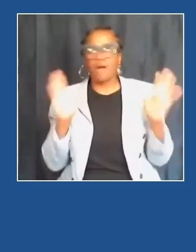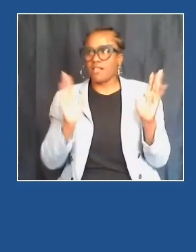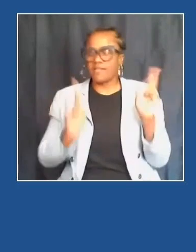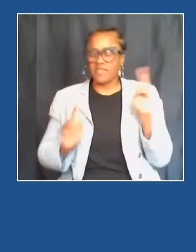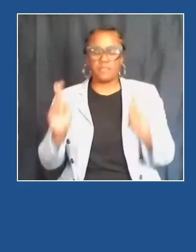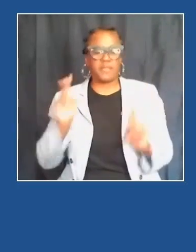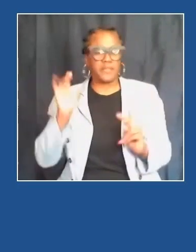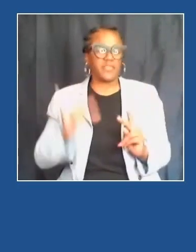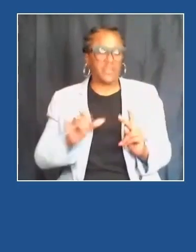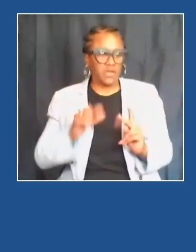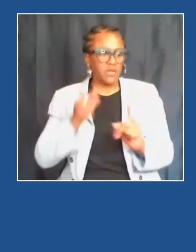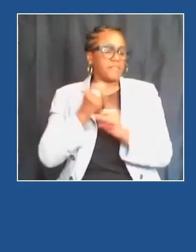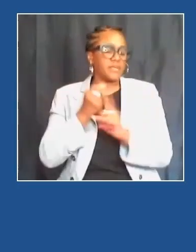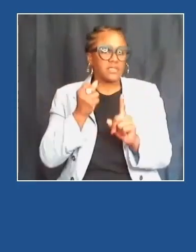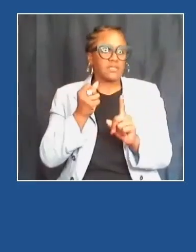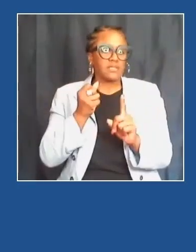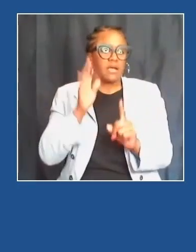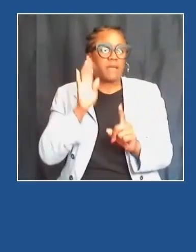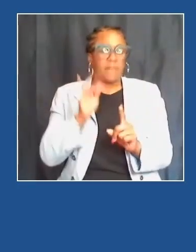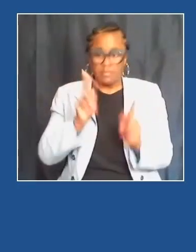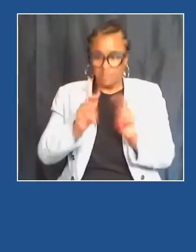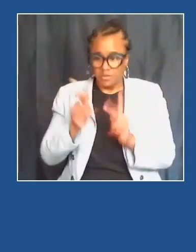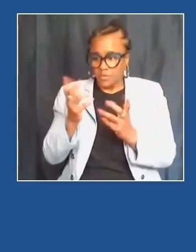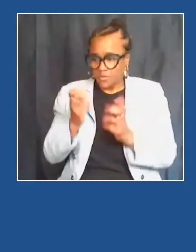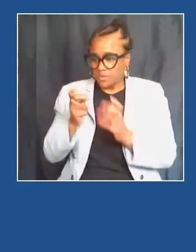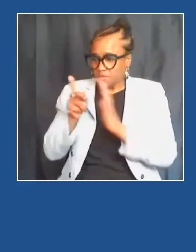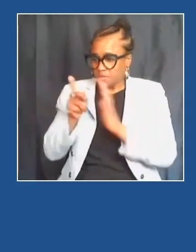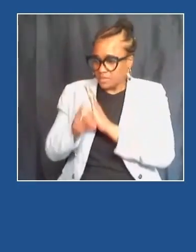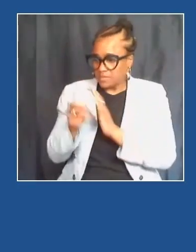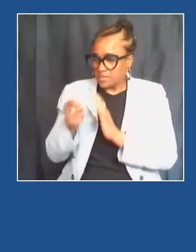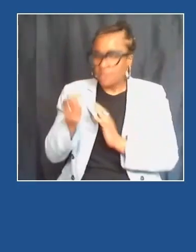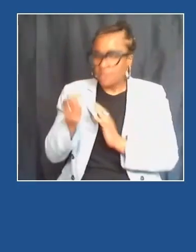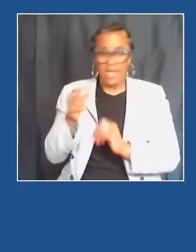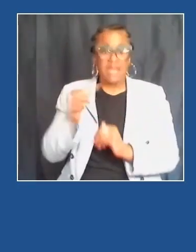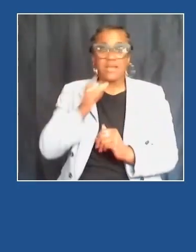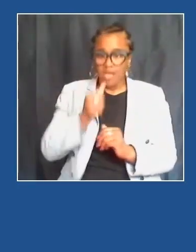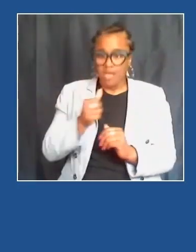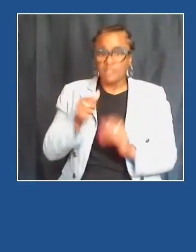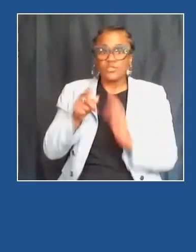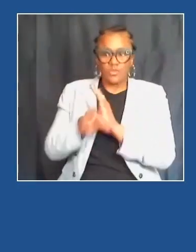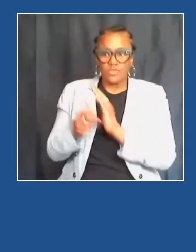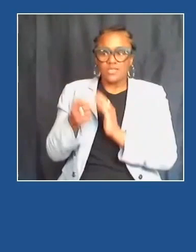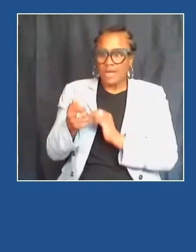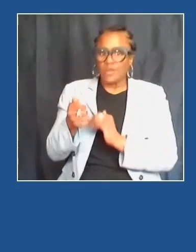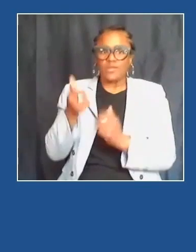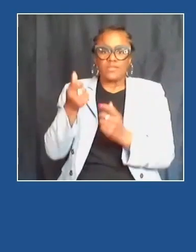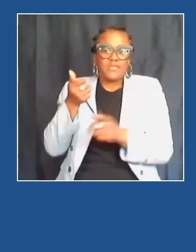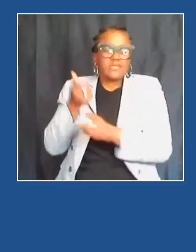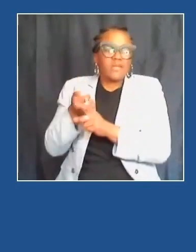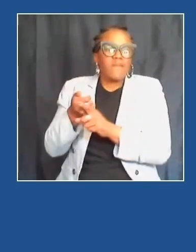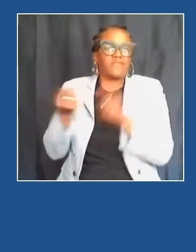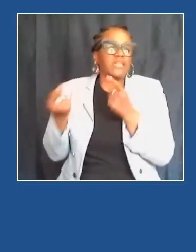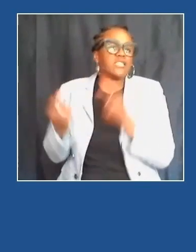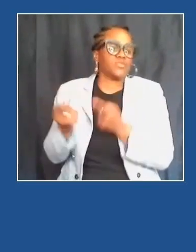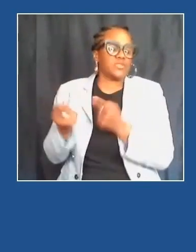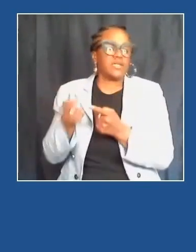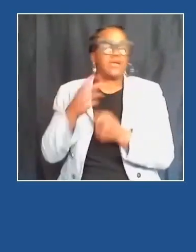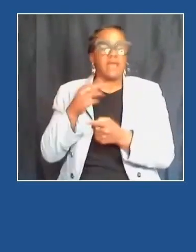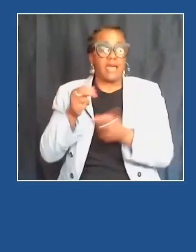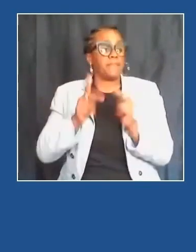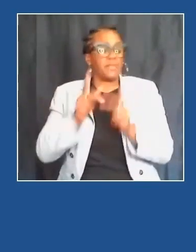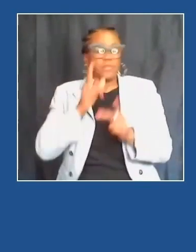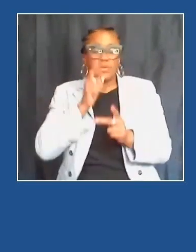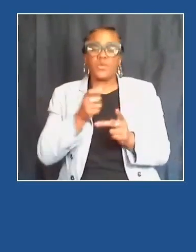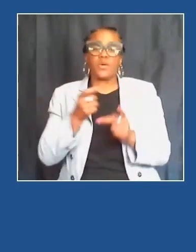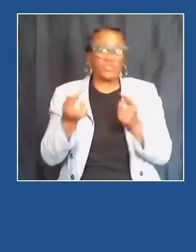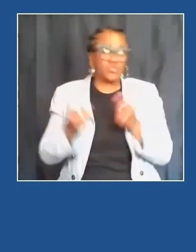that are affected by suicidality and non-suicidal self-injury, and of course, for those people who are struggling with suicidality